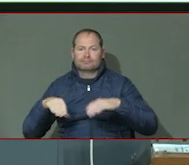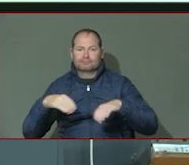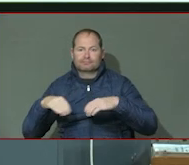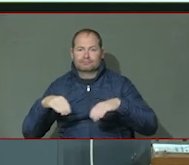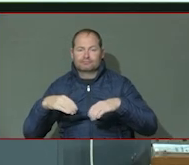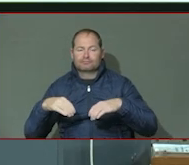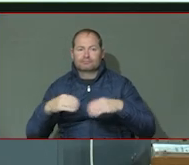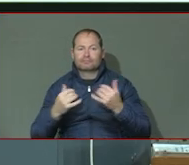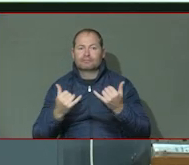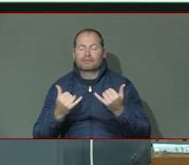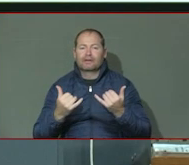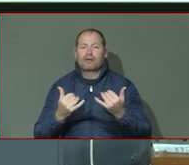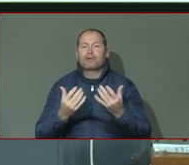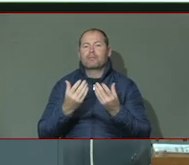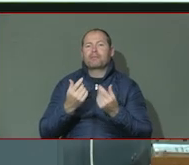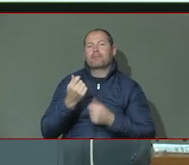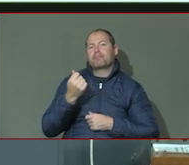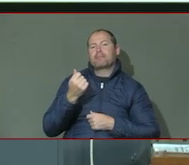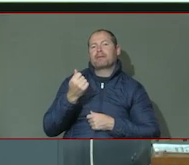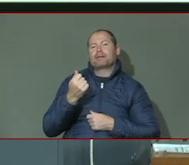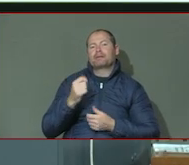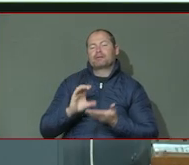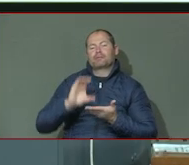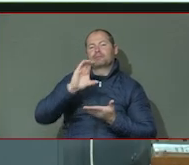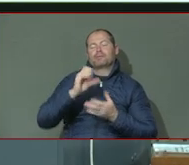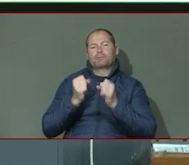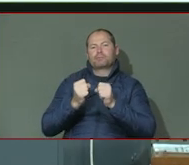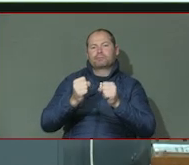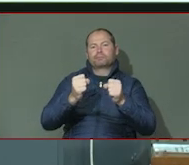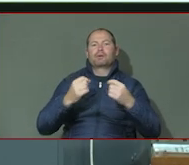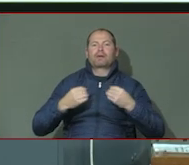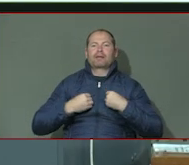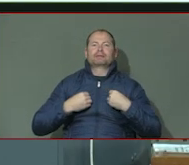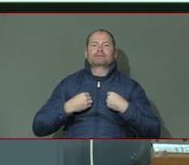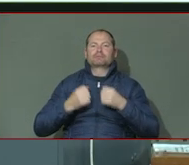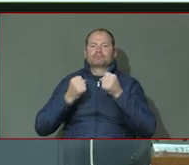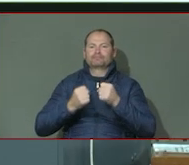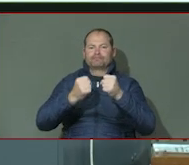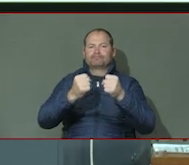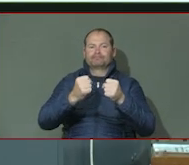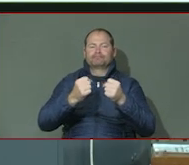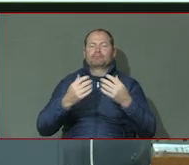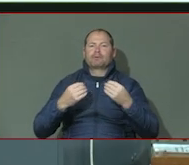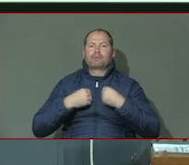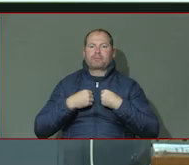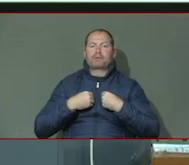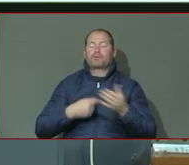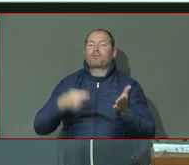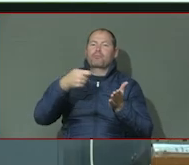investing, fixed deposit and fixed assets. And fixed assets you can either purchase or you